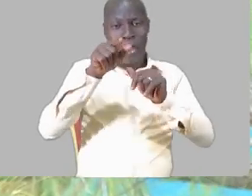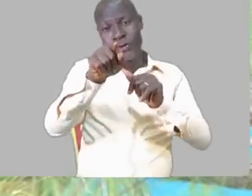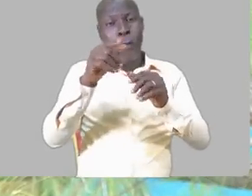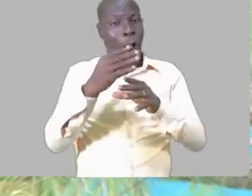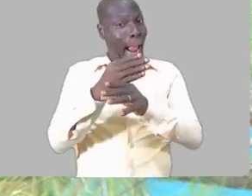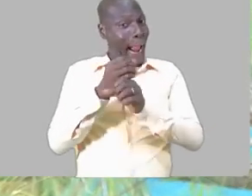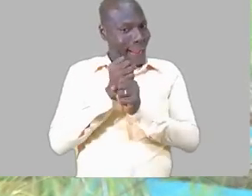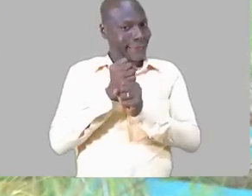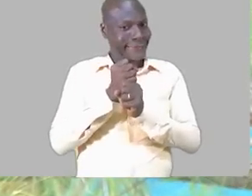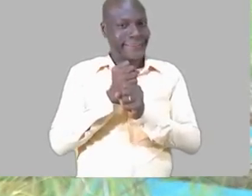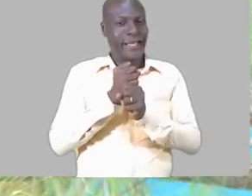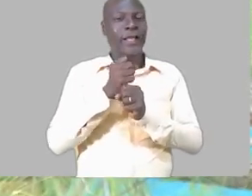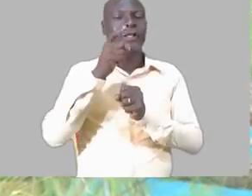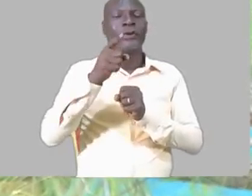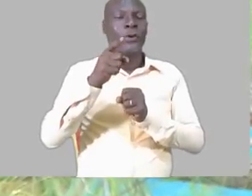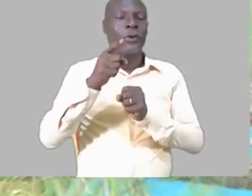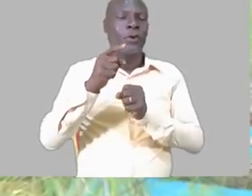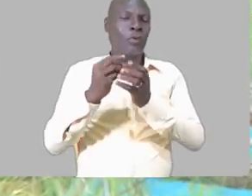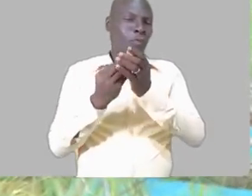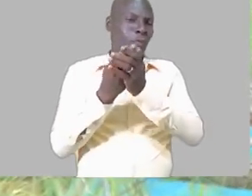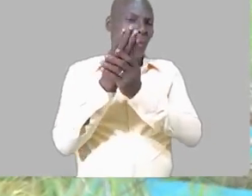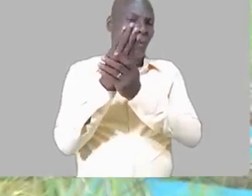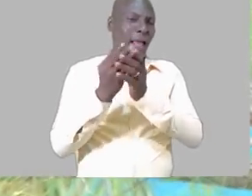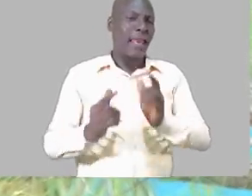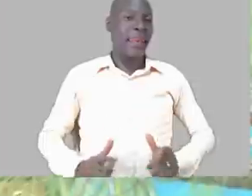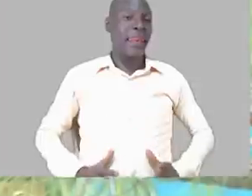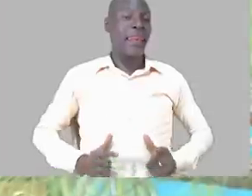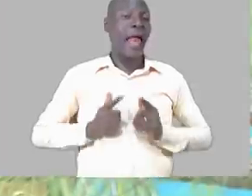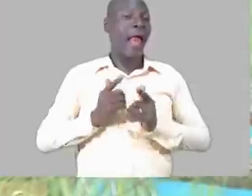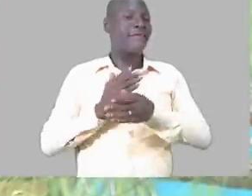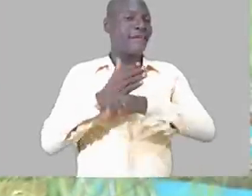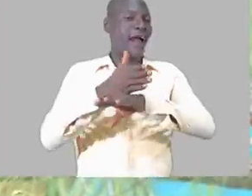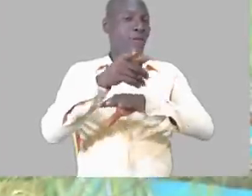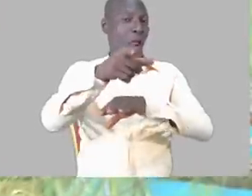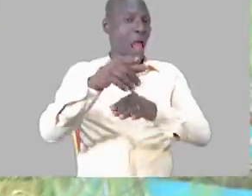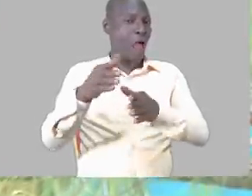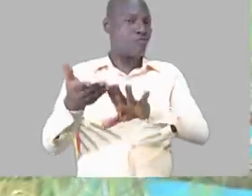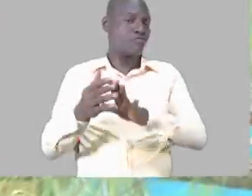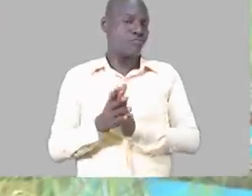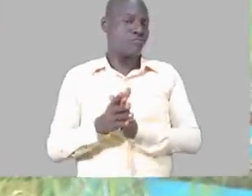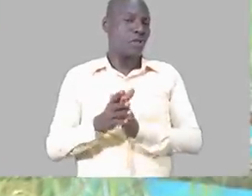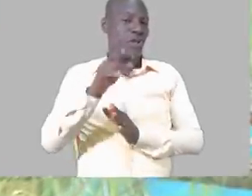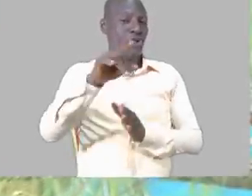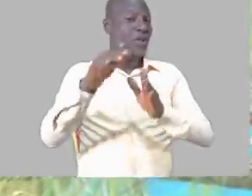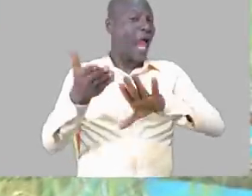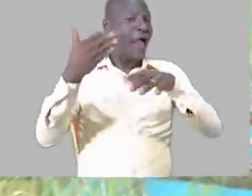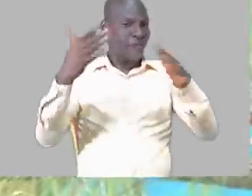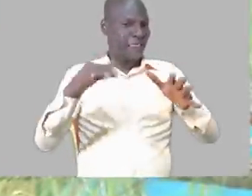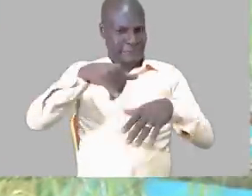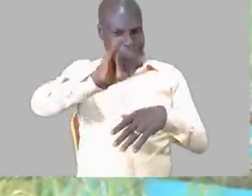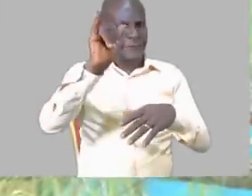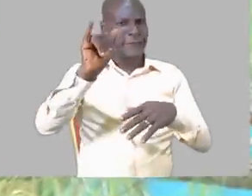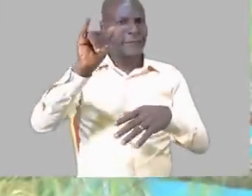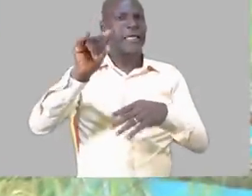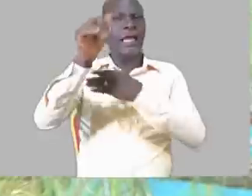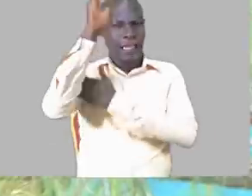enya edo ekọ life after death. Enti tie ensem onyankopon asem eka